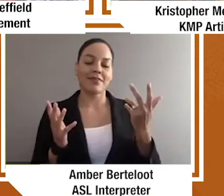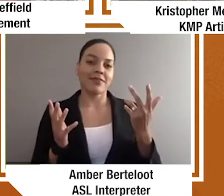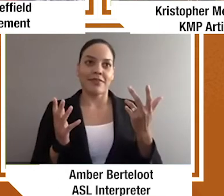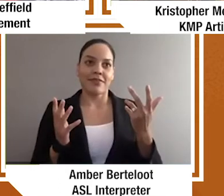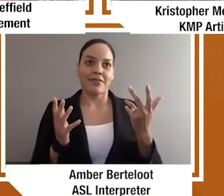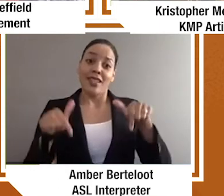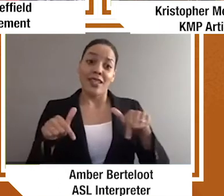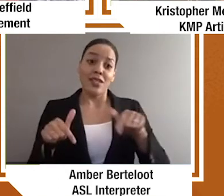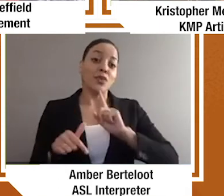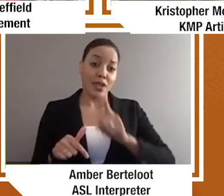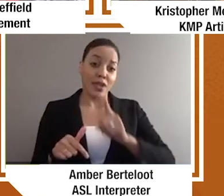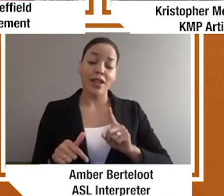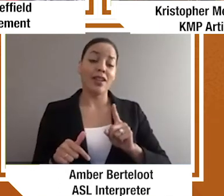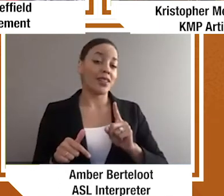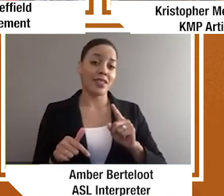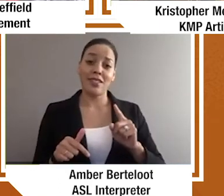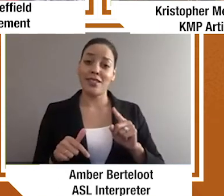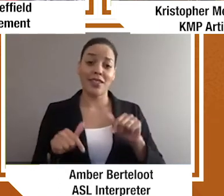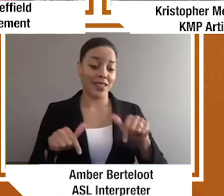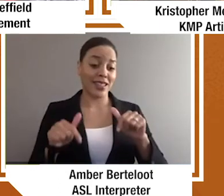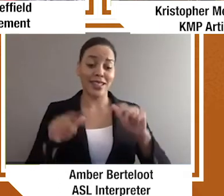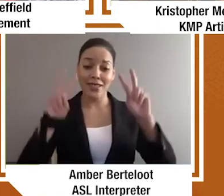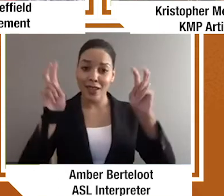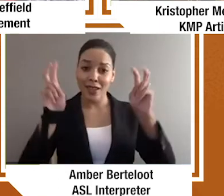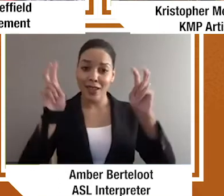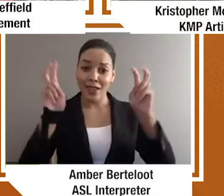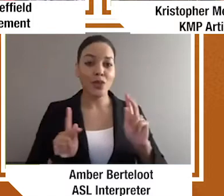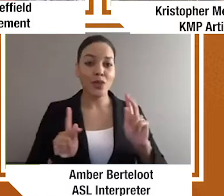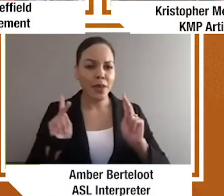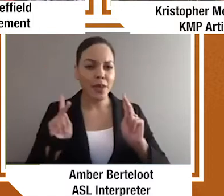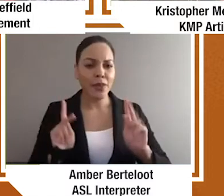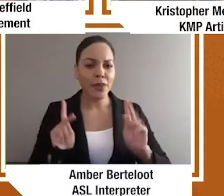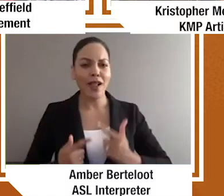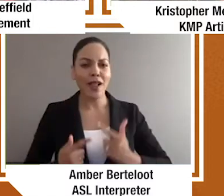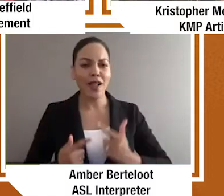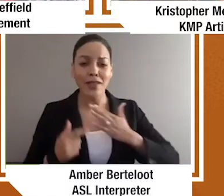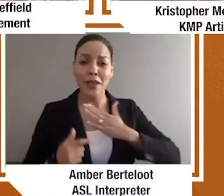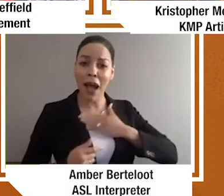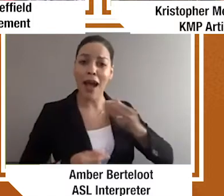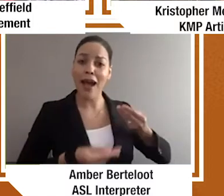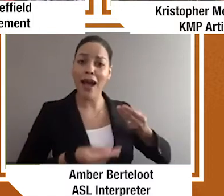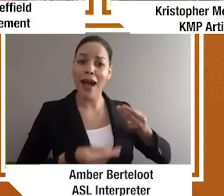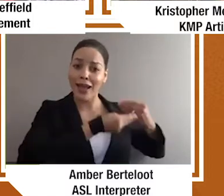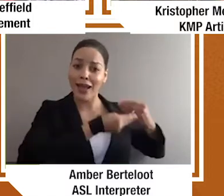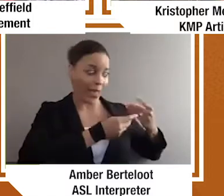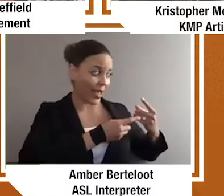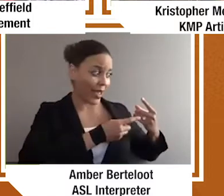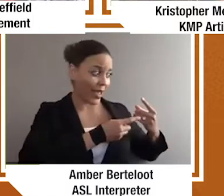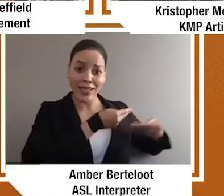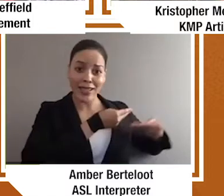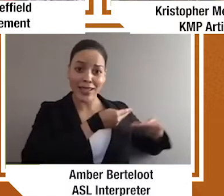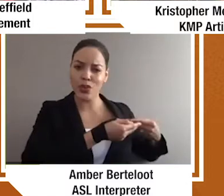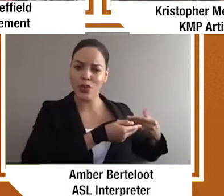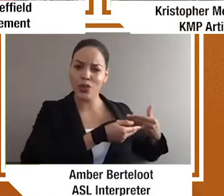real. These are people's lives. These are my ancestors. This is the reality that we are dealing with